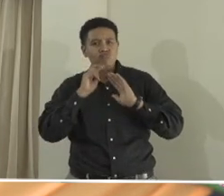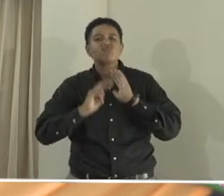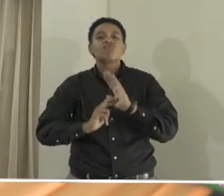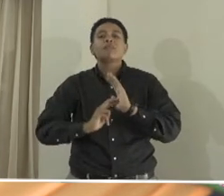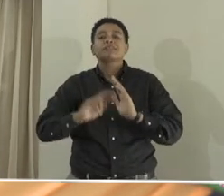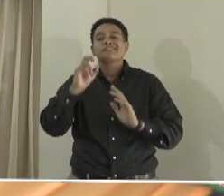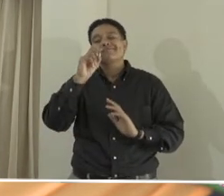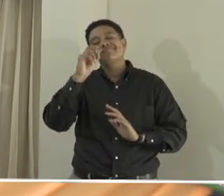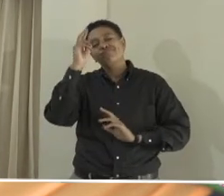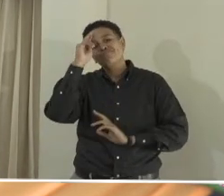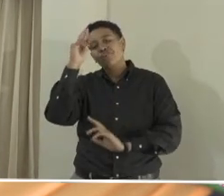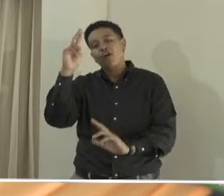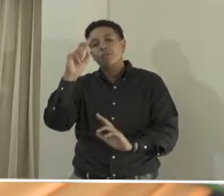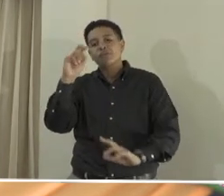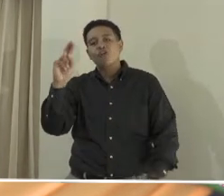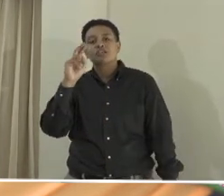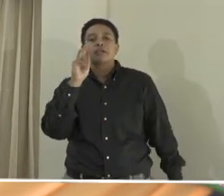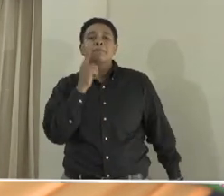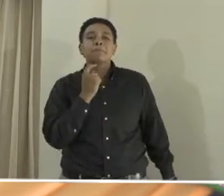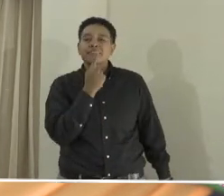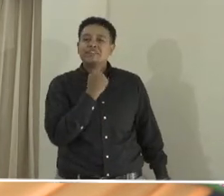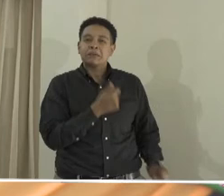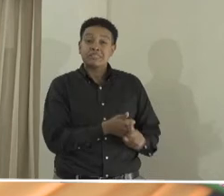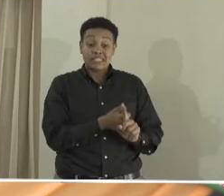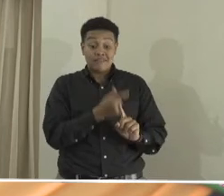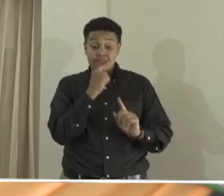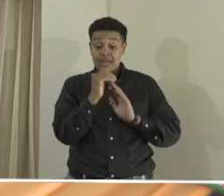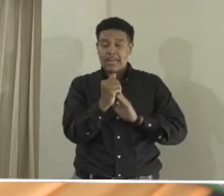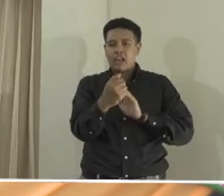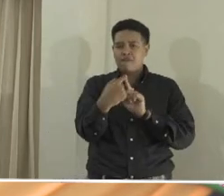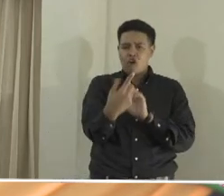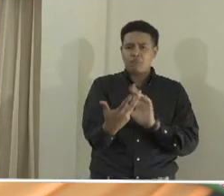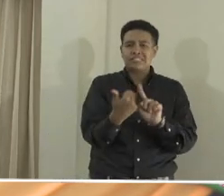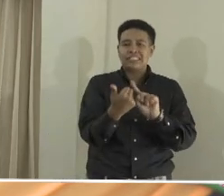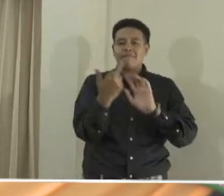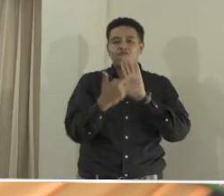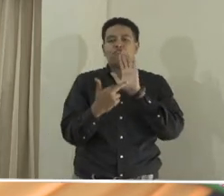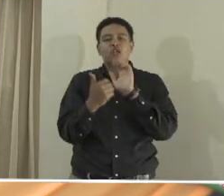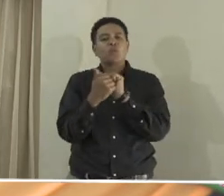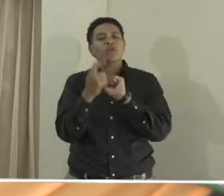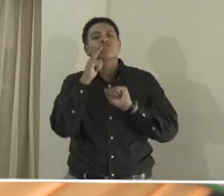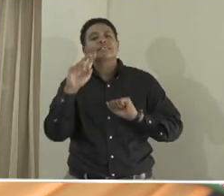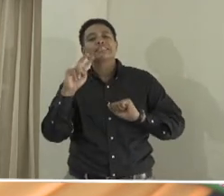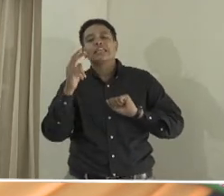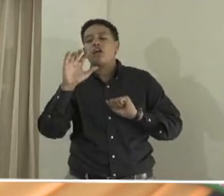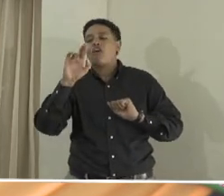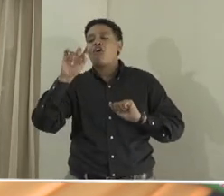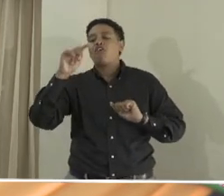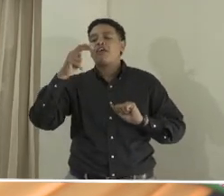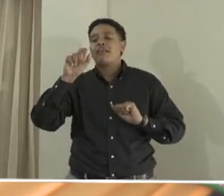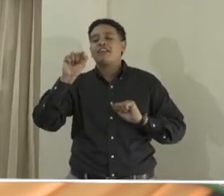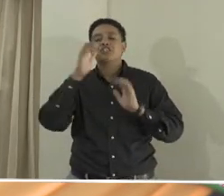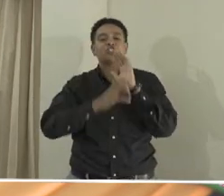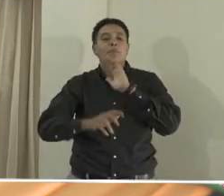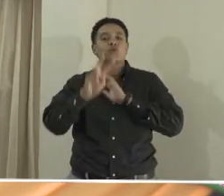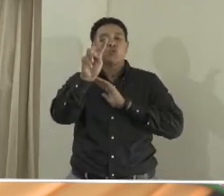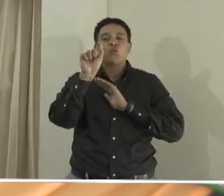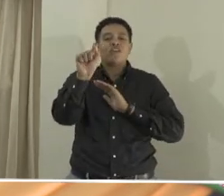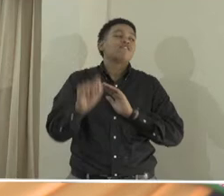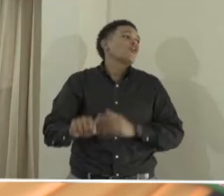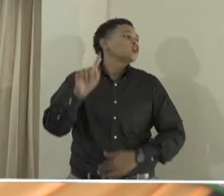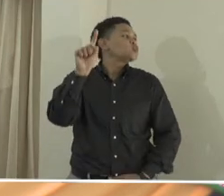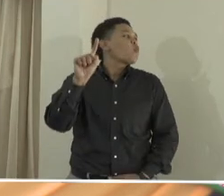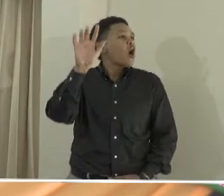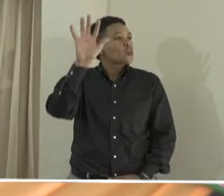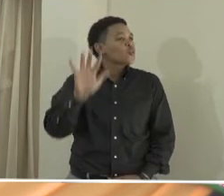representing Dr. Peter Phillips, the Leader of the Opposition. His reading will come from 2 Corinthians chapter 2, verses